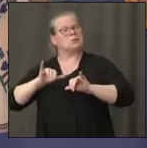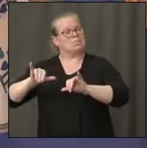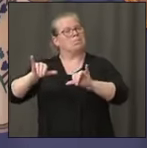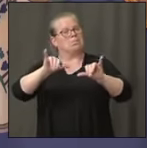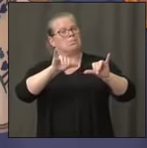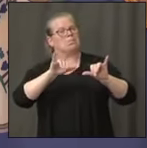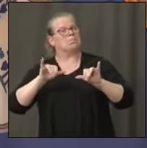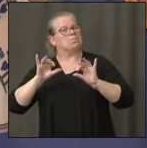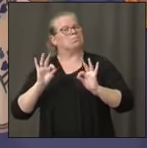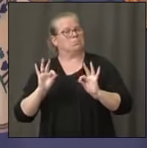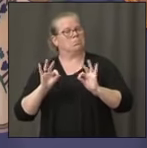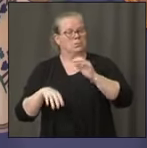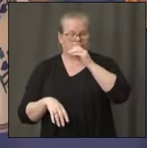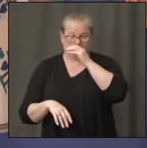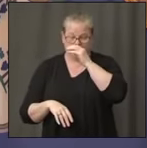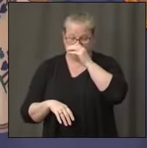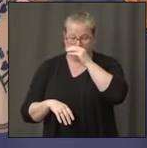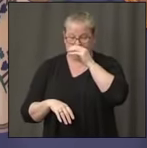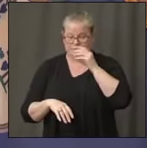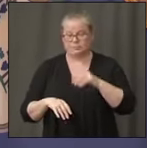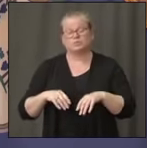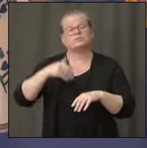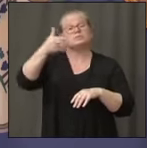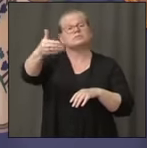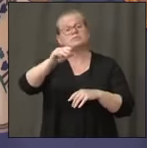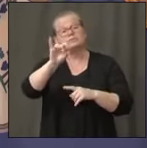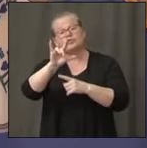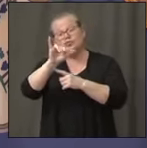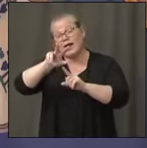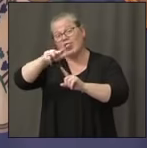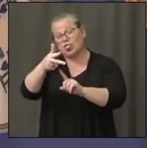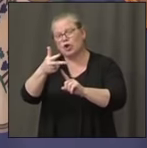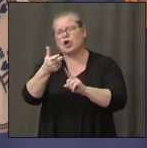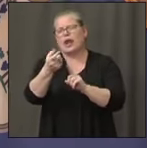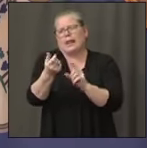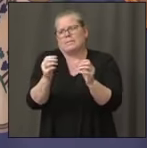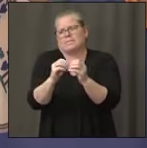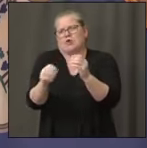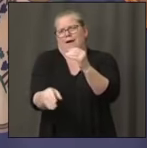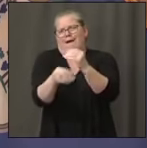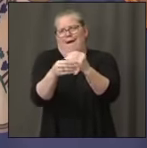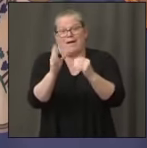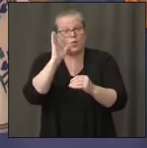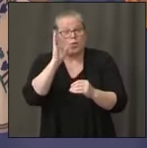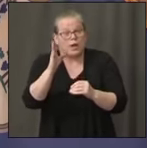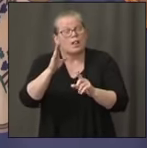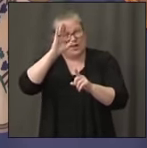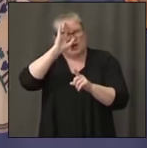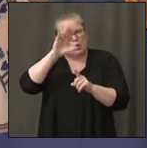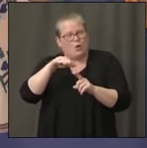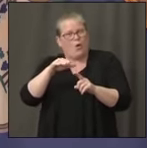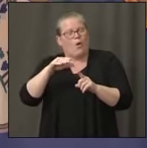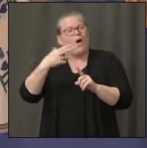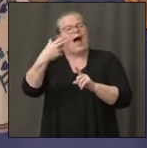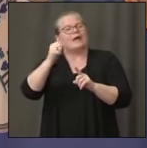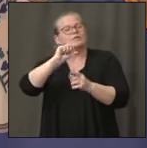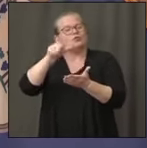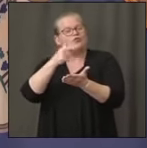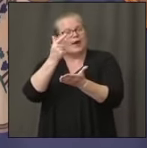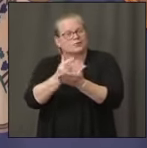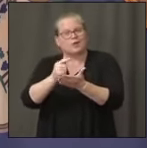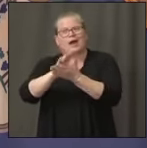July 3rd, we're going to add on a few other metrics. As you know, for graduations, we're keeping that at 150.